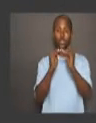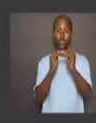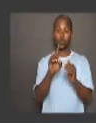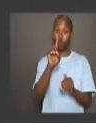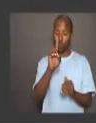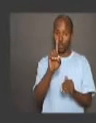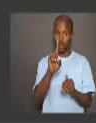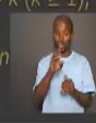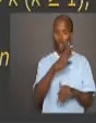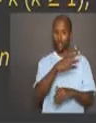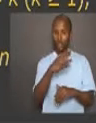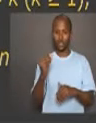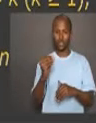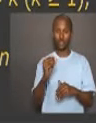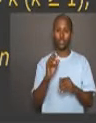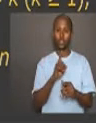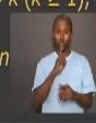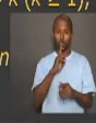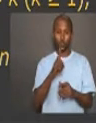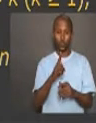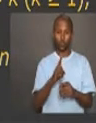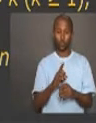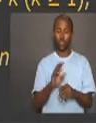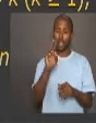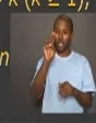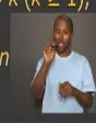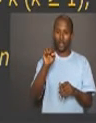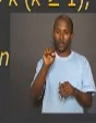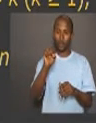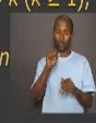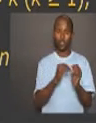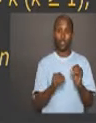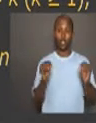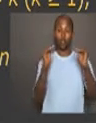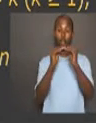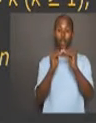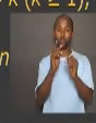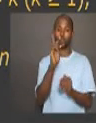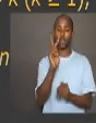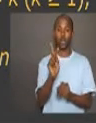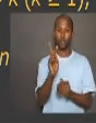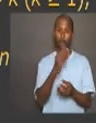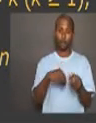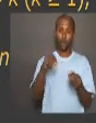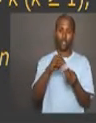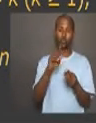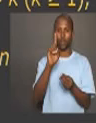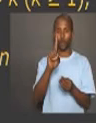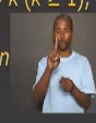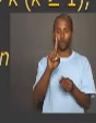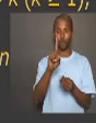1 and it is true for n equal to k plus